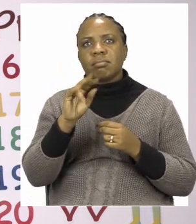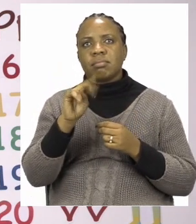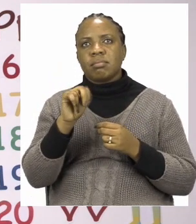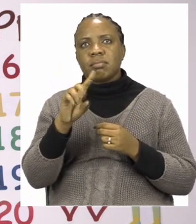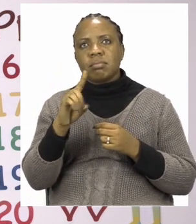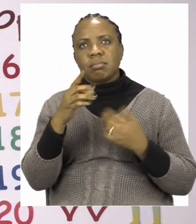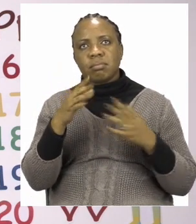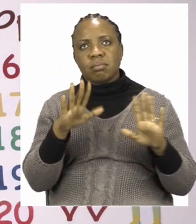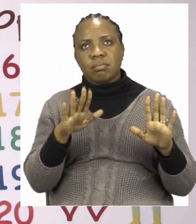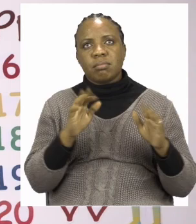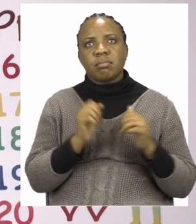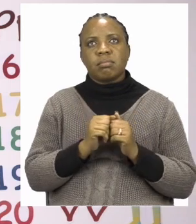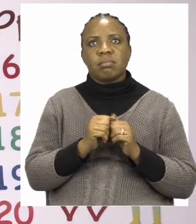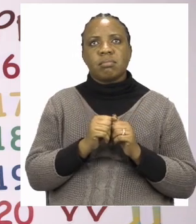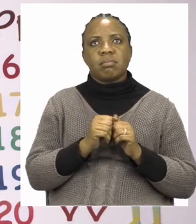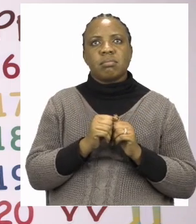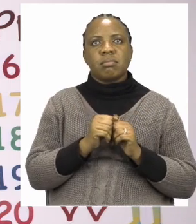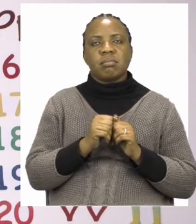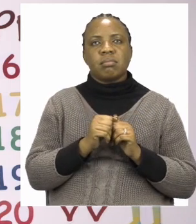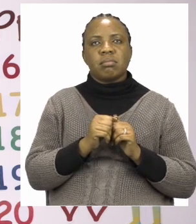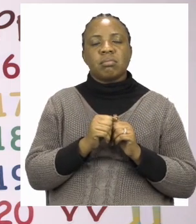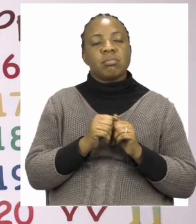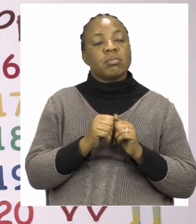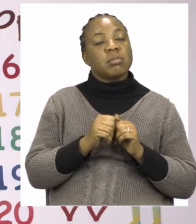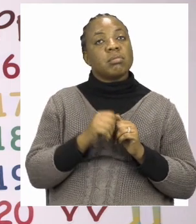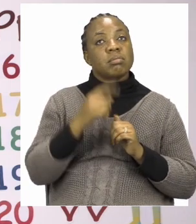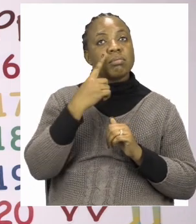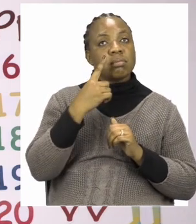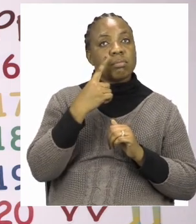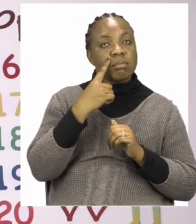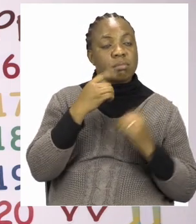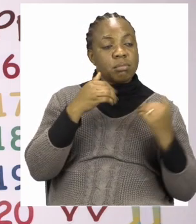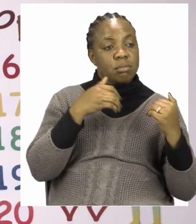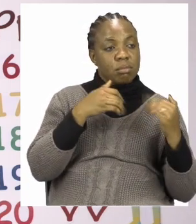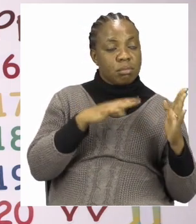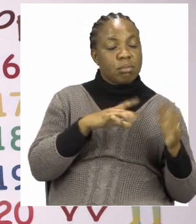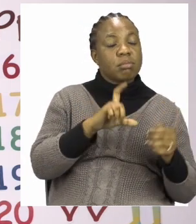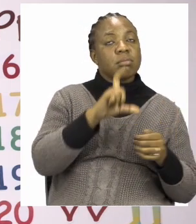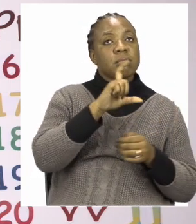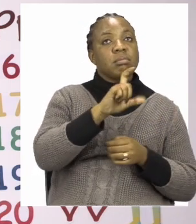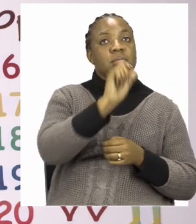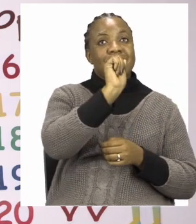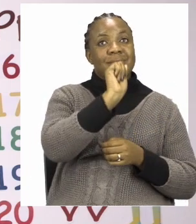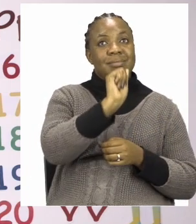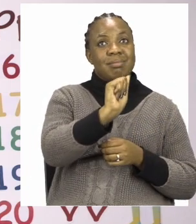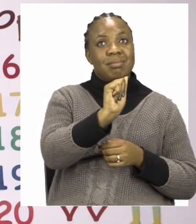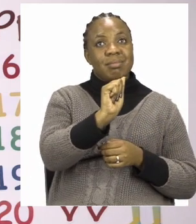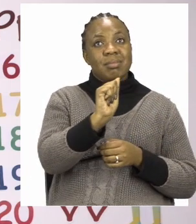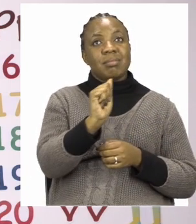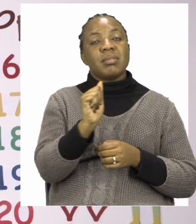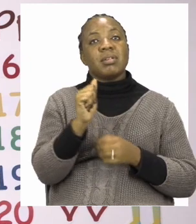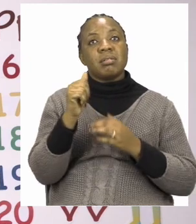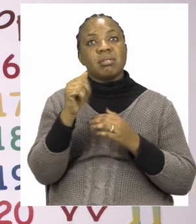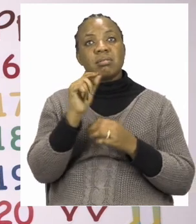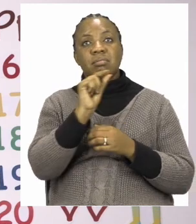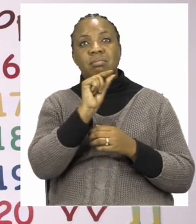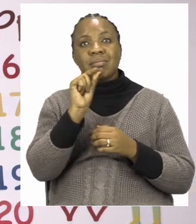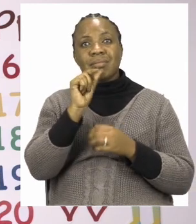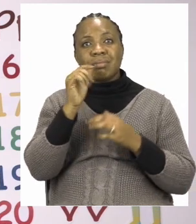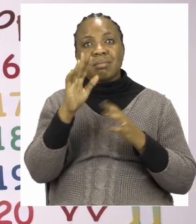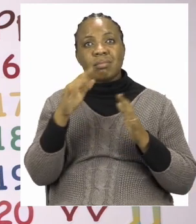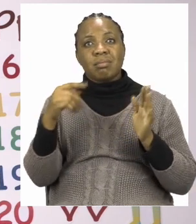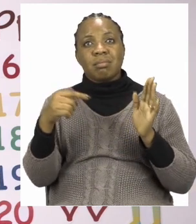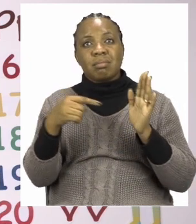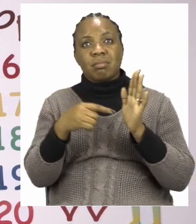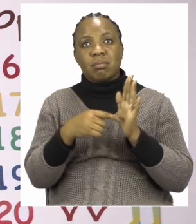I hope you can also see that I started with a capital letter A and a full stop as well. For the next sentence,